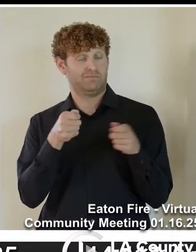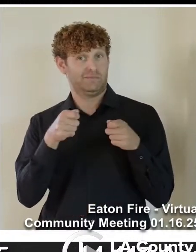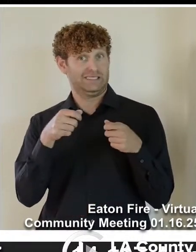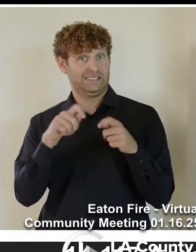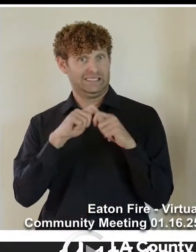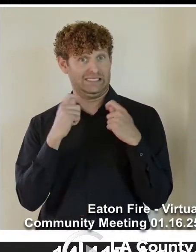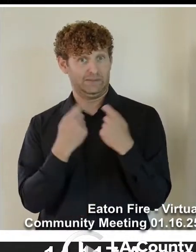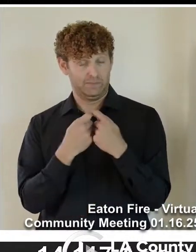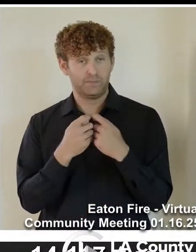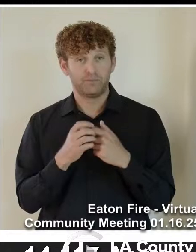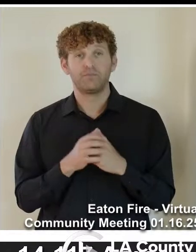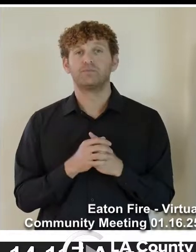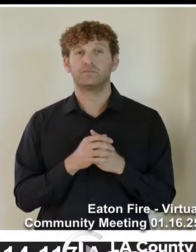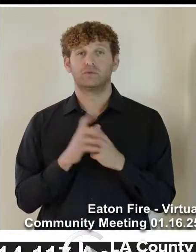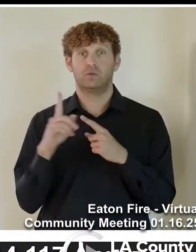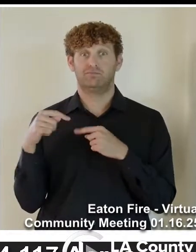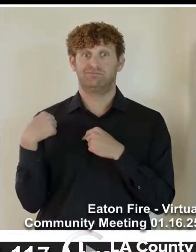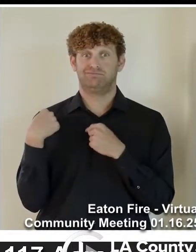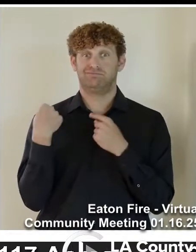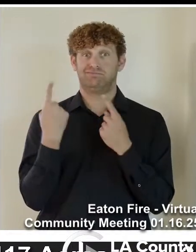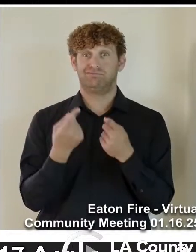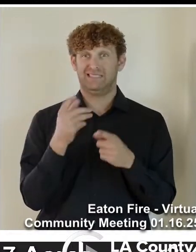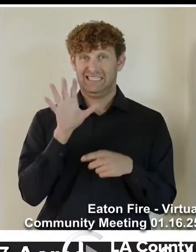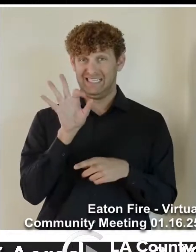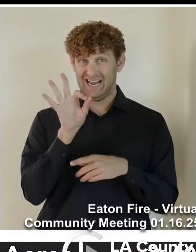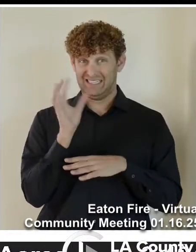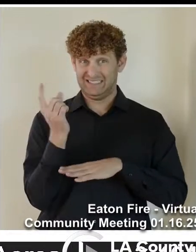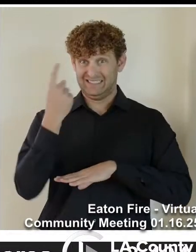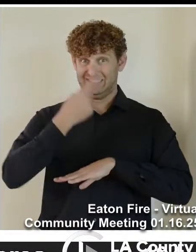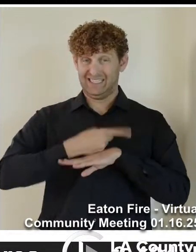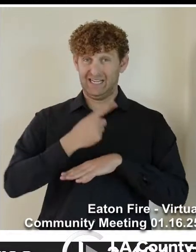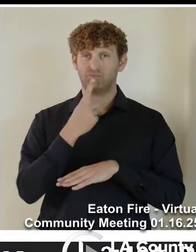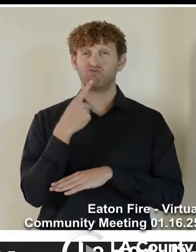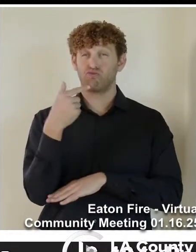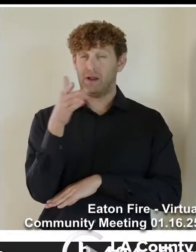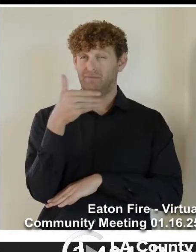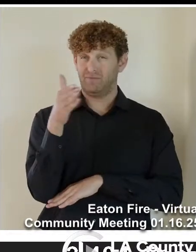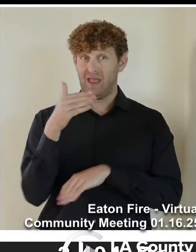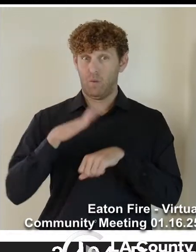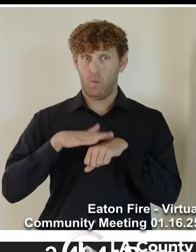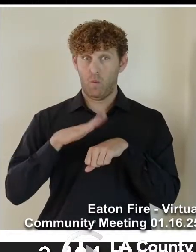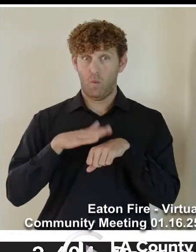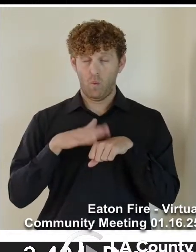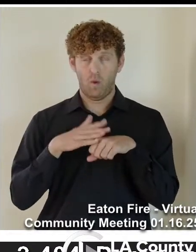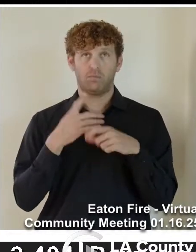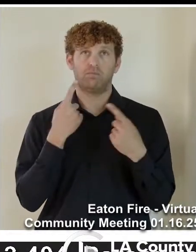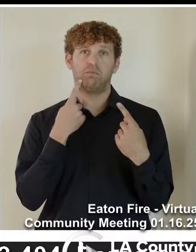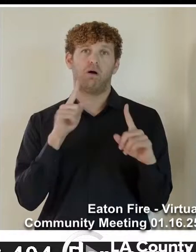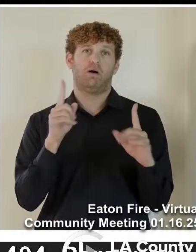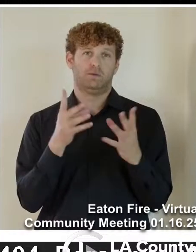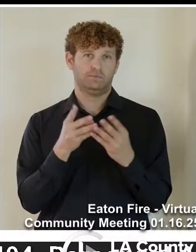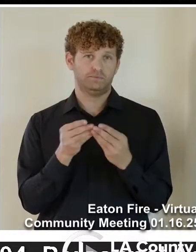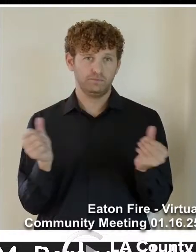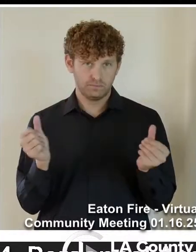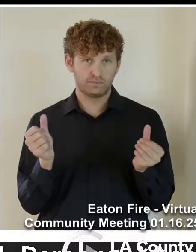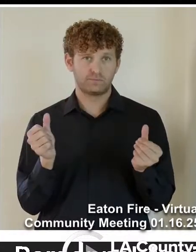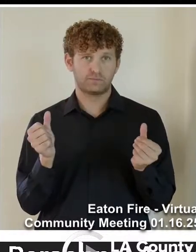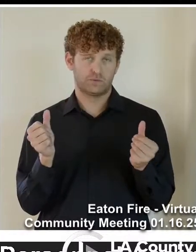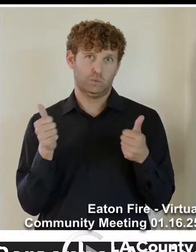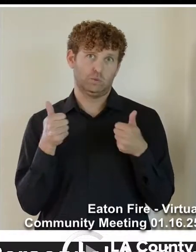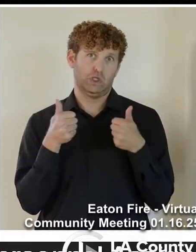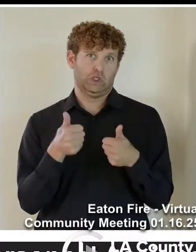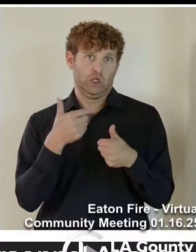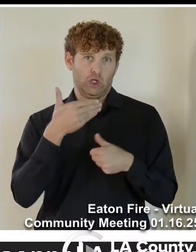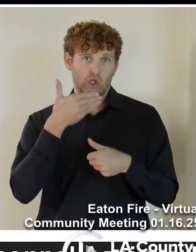significant 9 days of red flag warnings, and finally they're gone. The main positive for us out of that